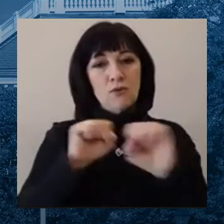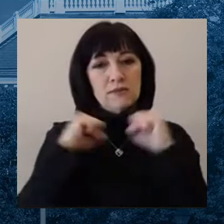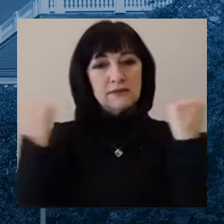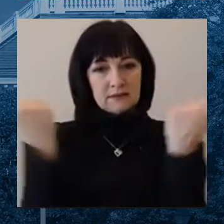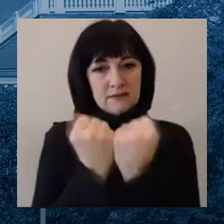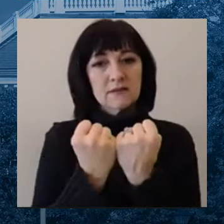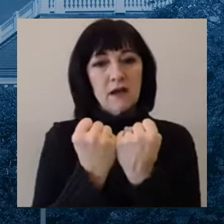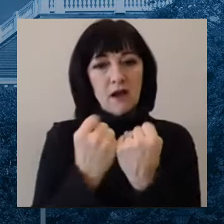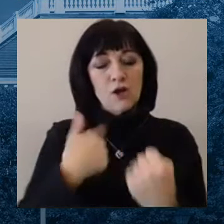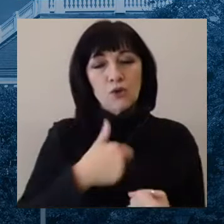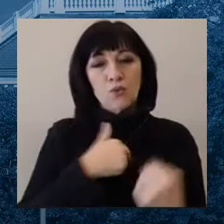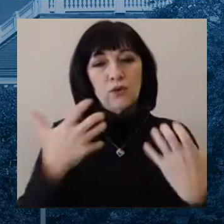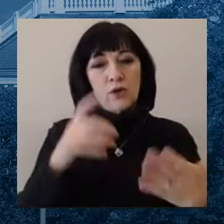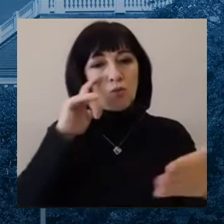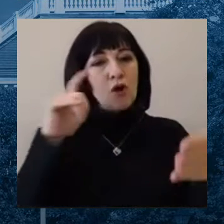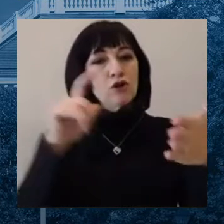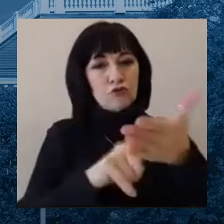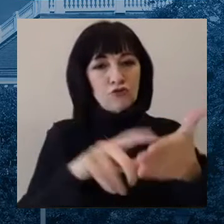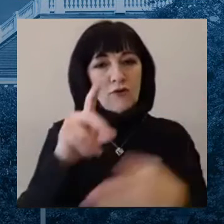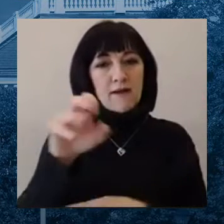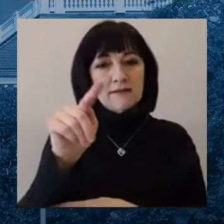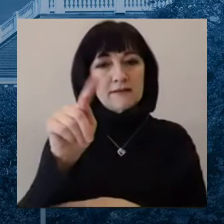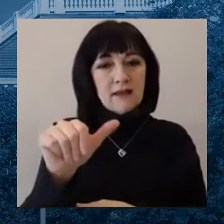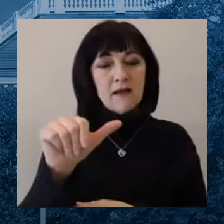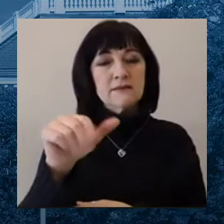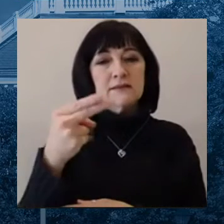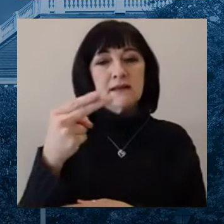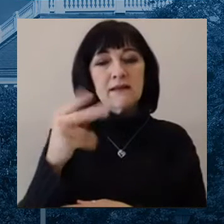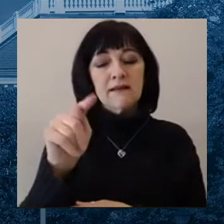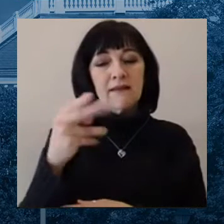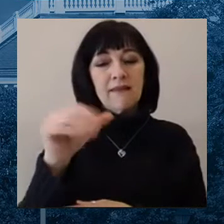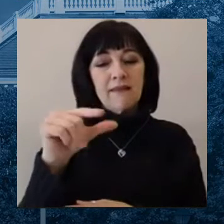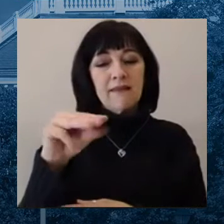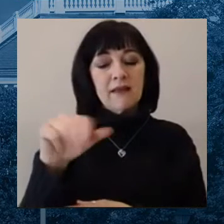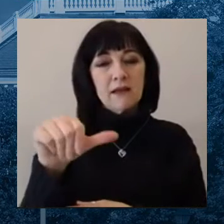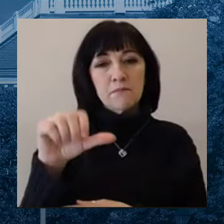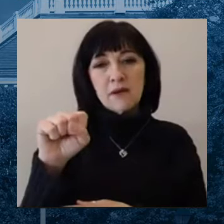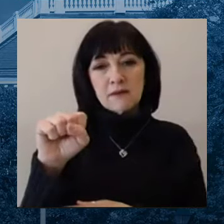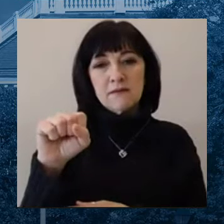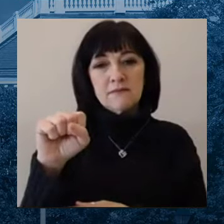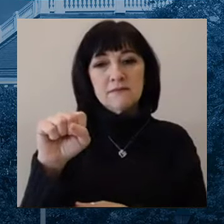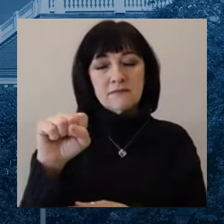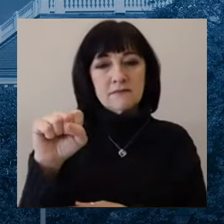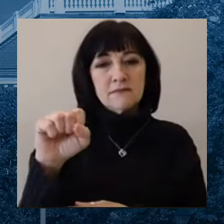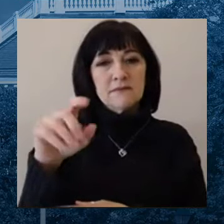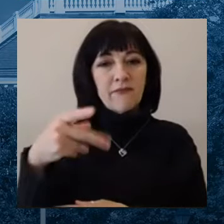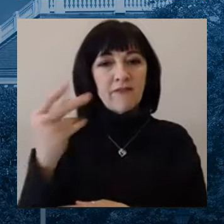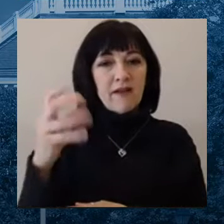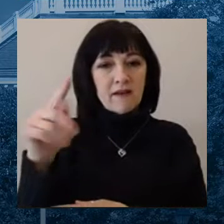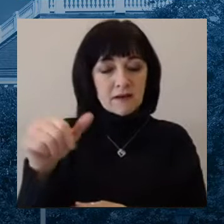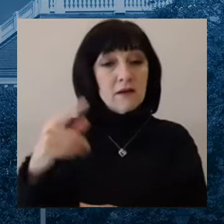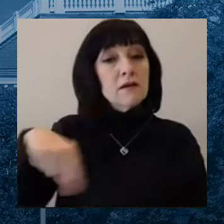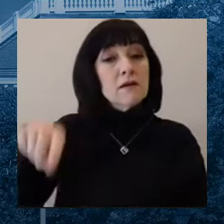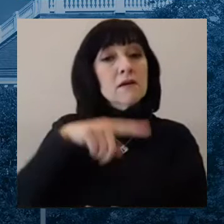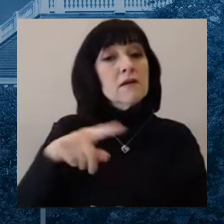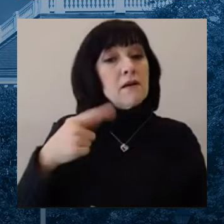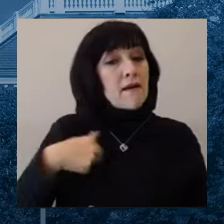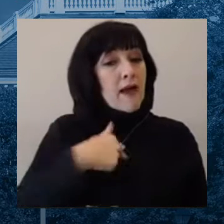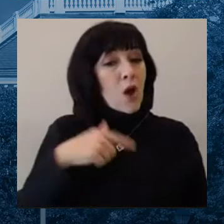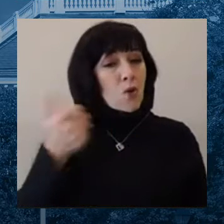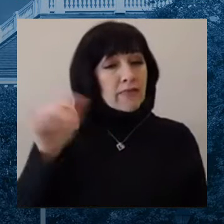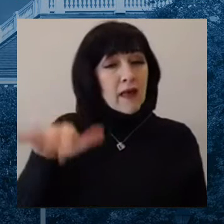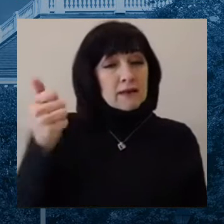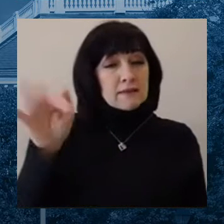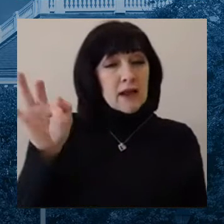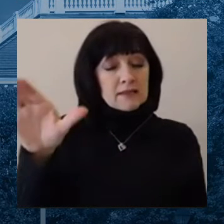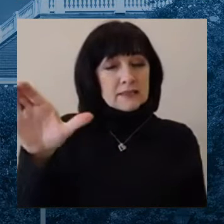Theta sorority and their involvement with the women's suffrage movement in the early 1900s, and are pleased again